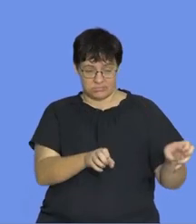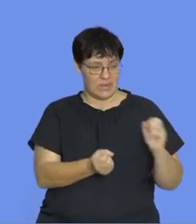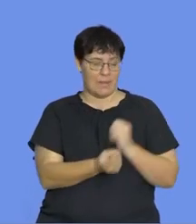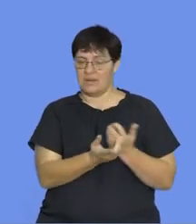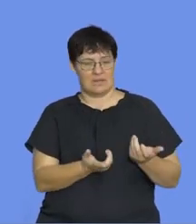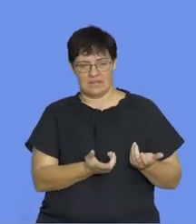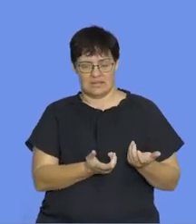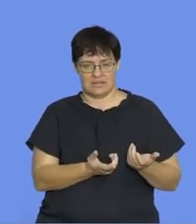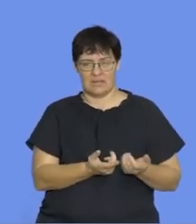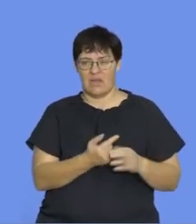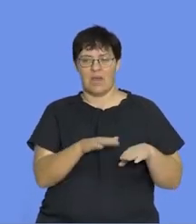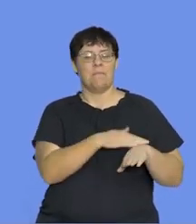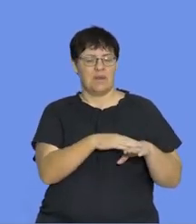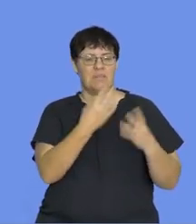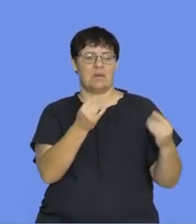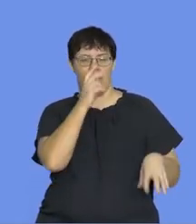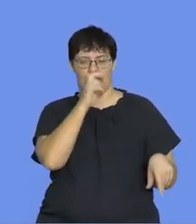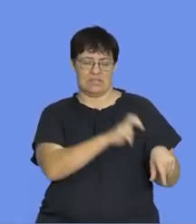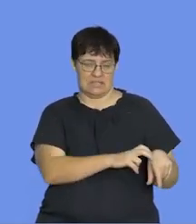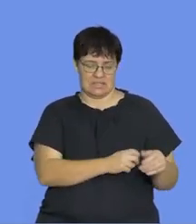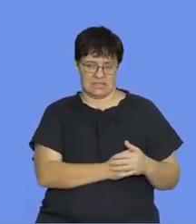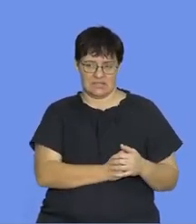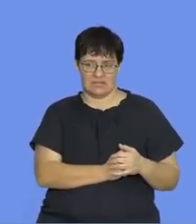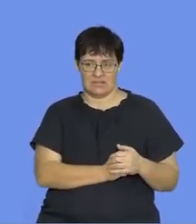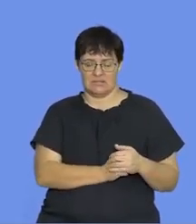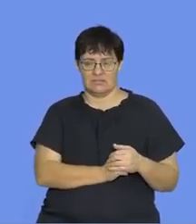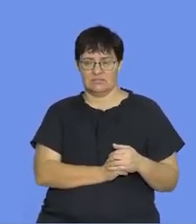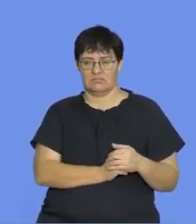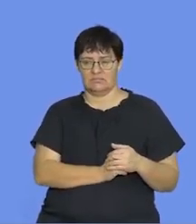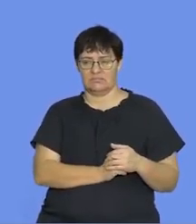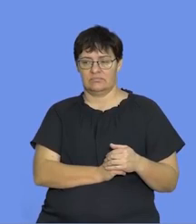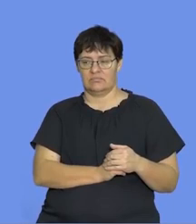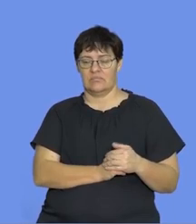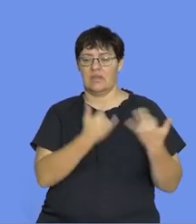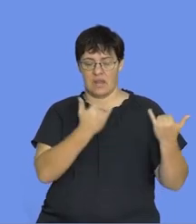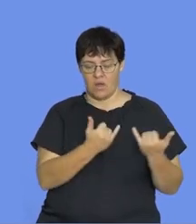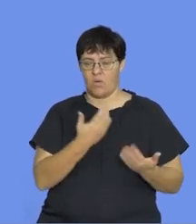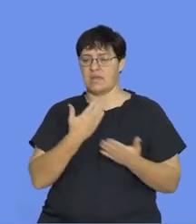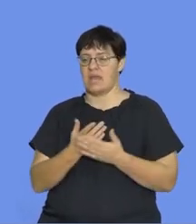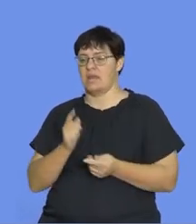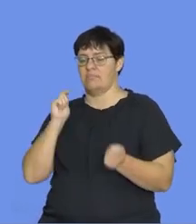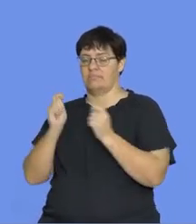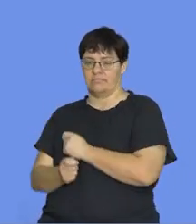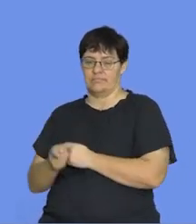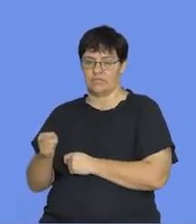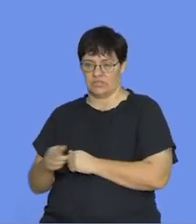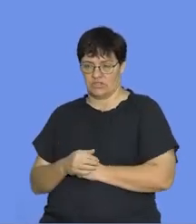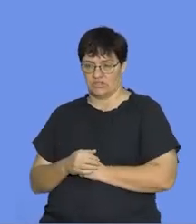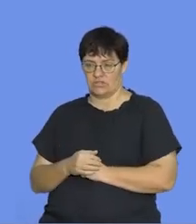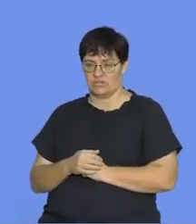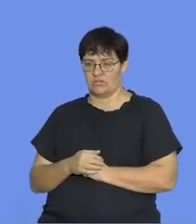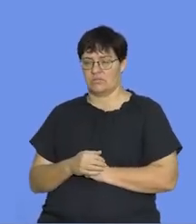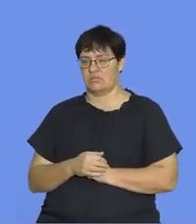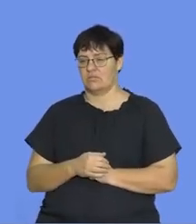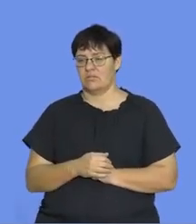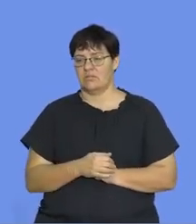certain minimum number of water molecules for them to able to be broken down. So we are going to separate